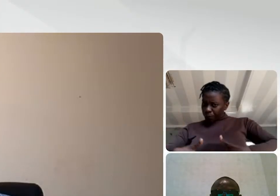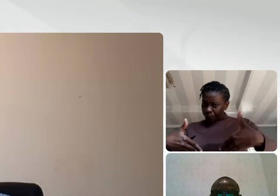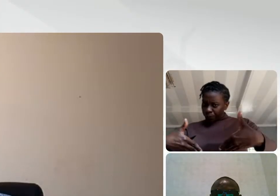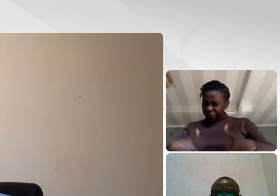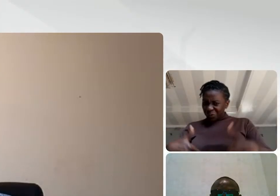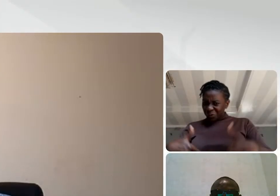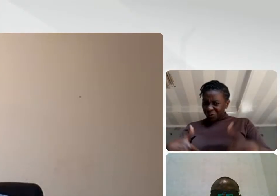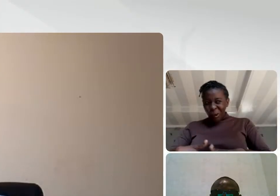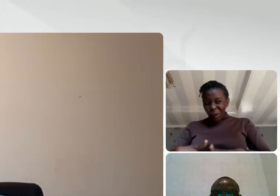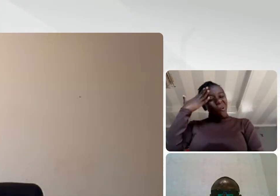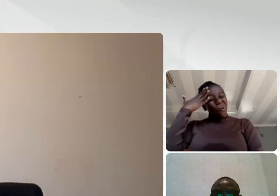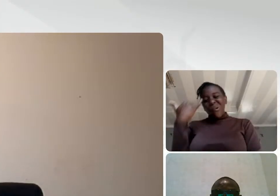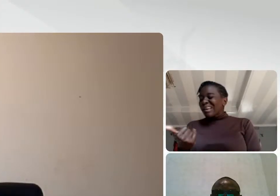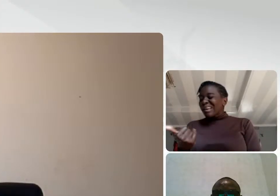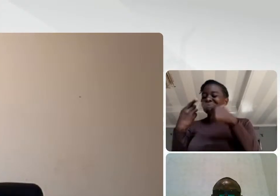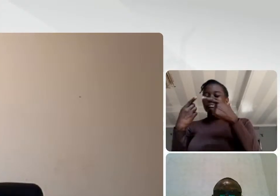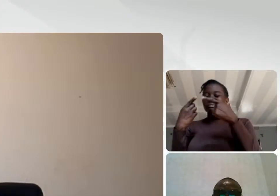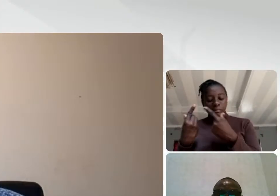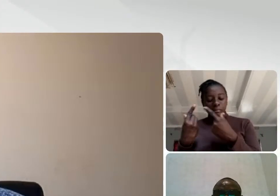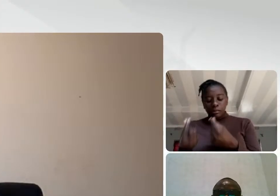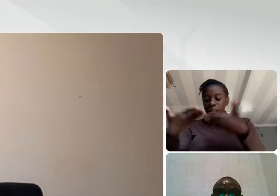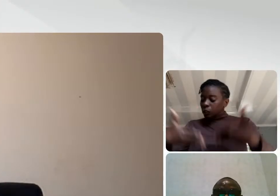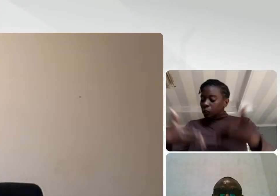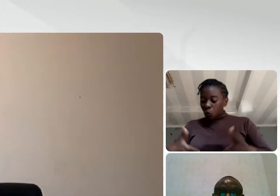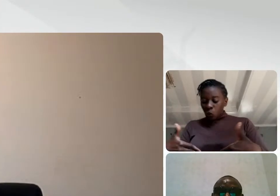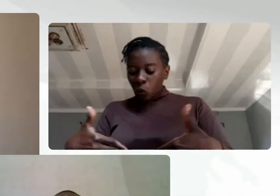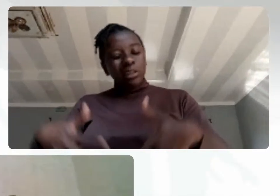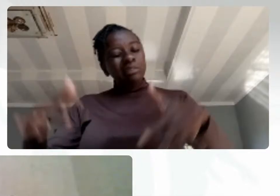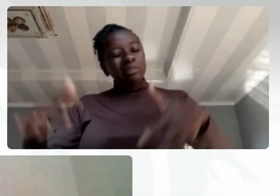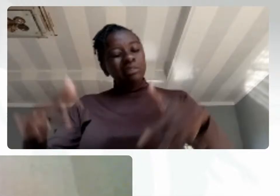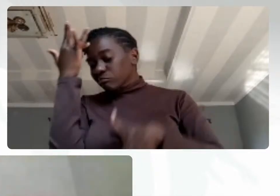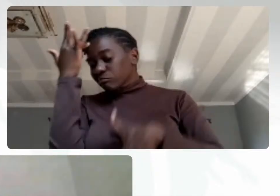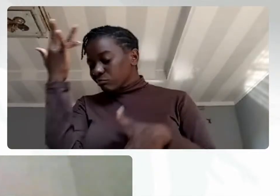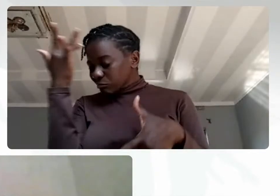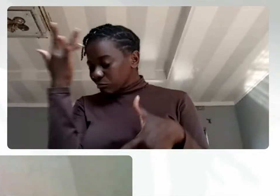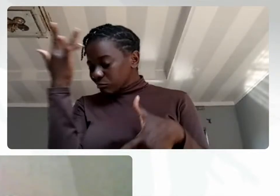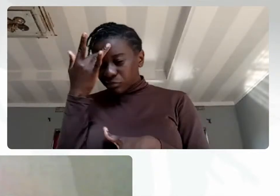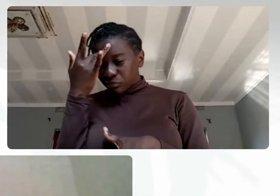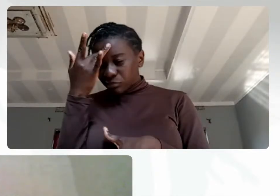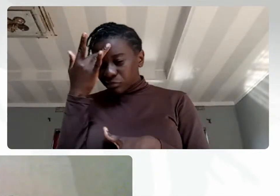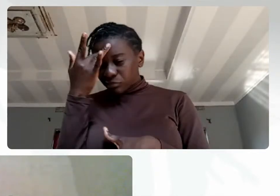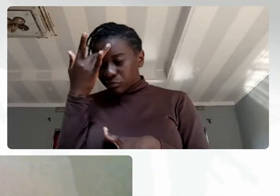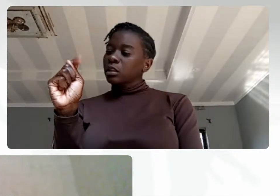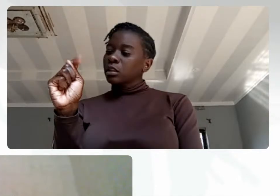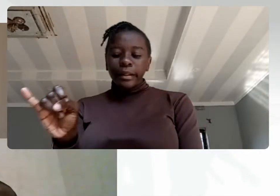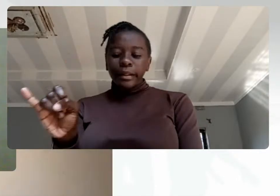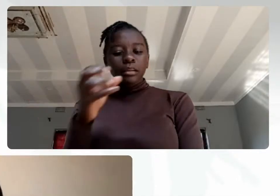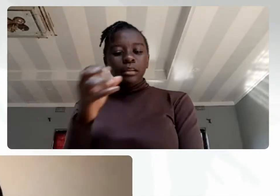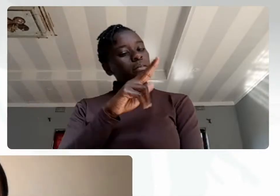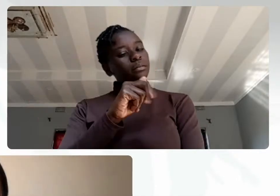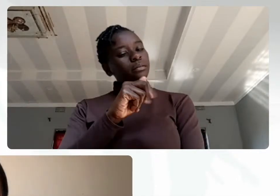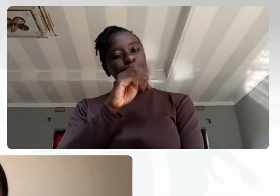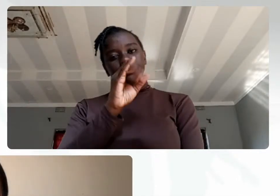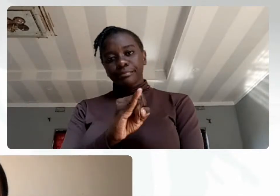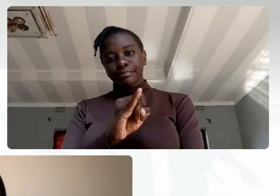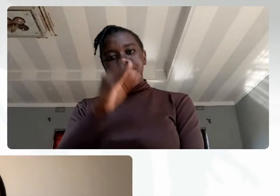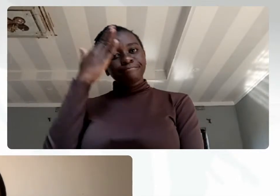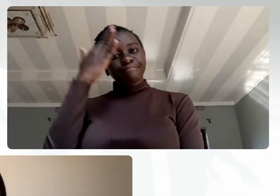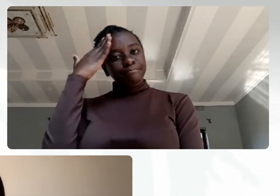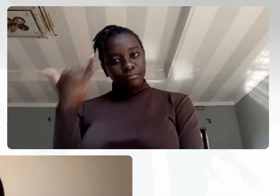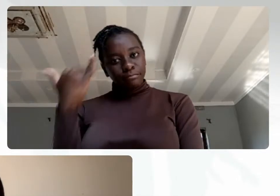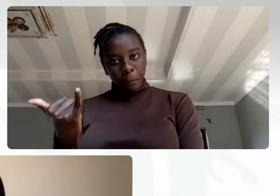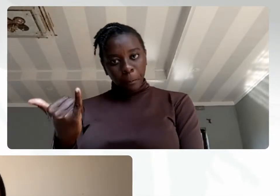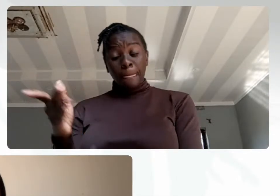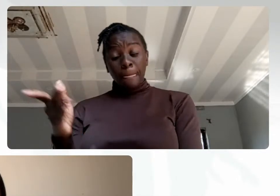treatment? Doc, I hope you have noted those questions, or maybe I can read them one by one to you so that you can